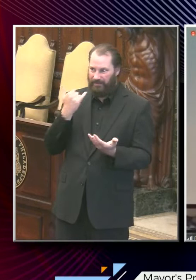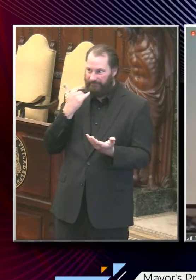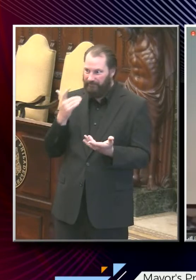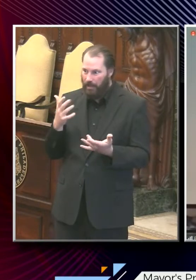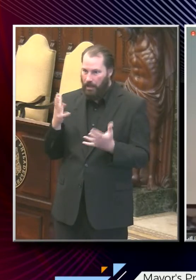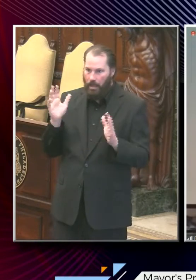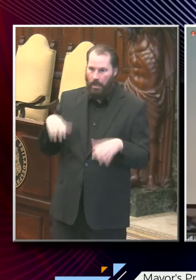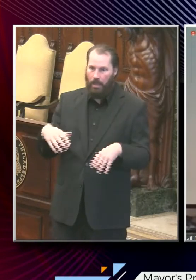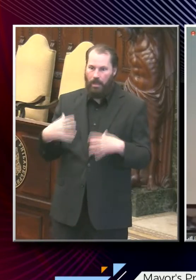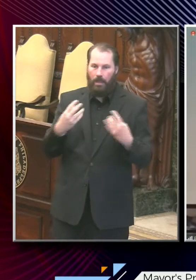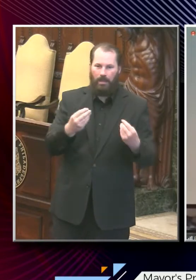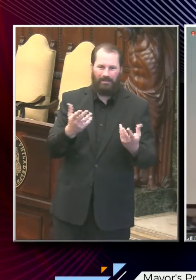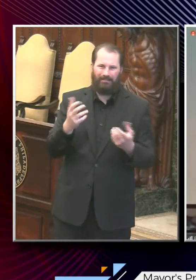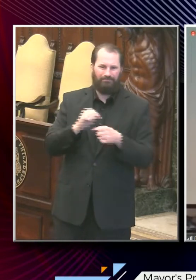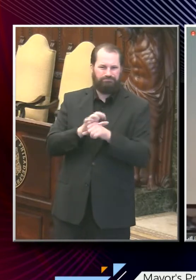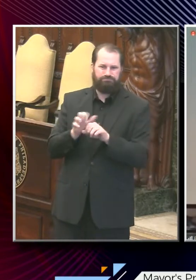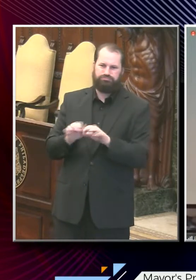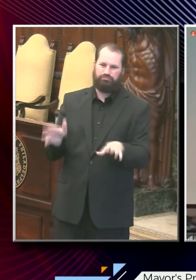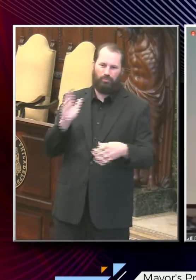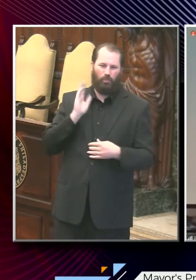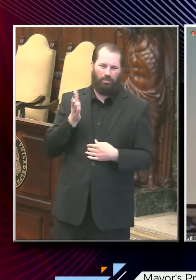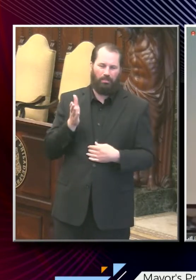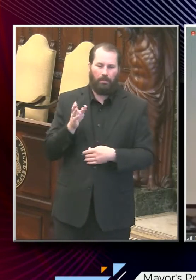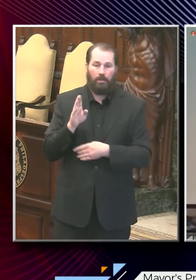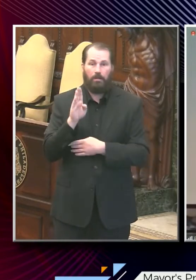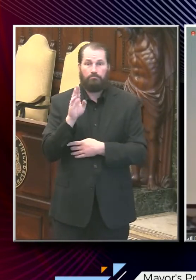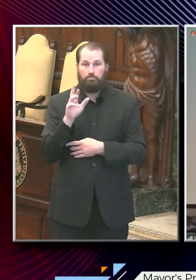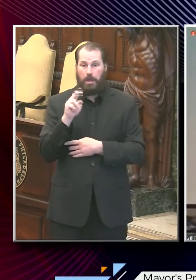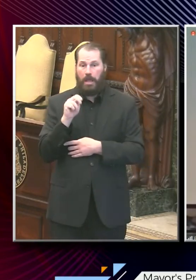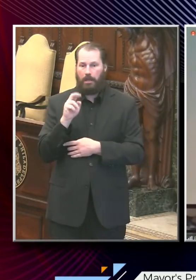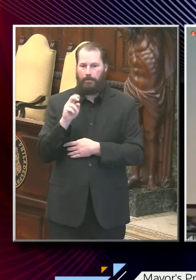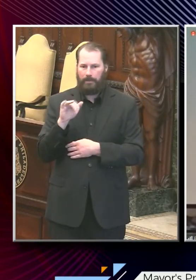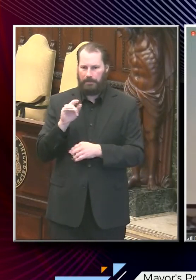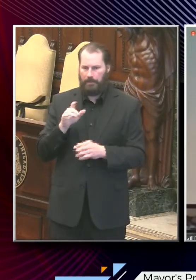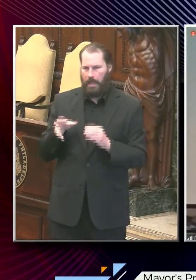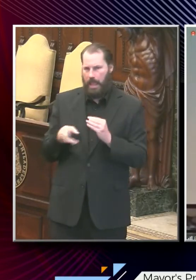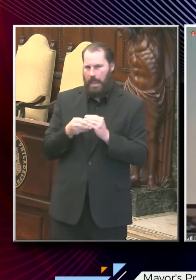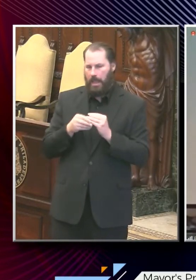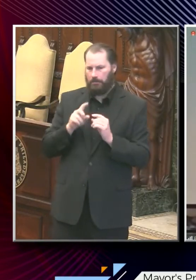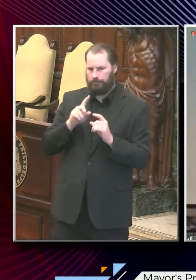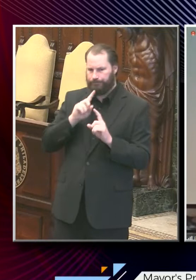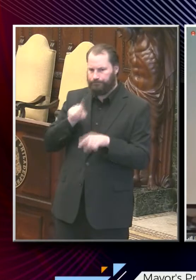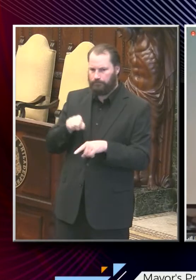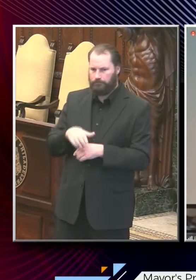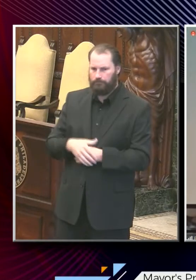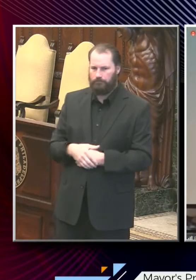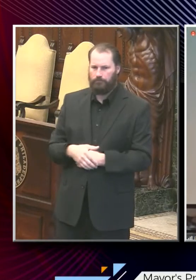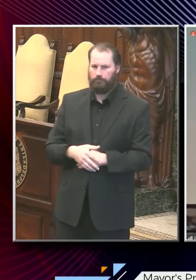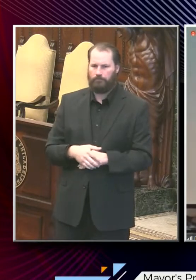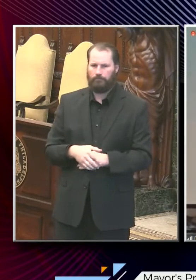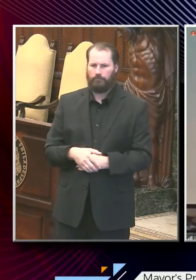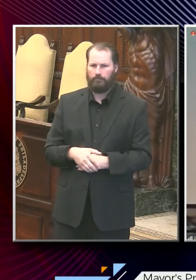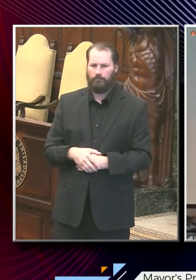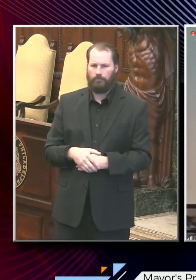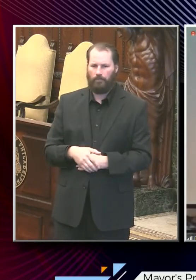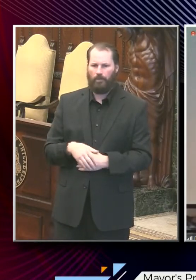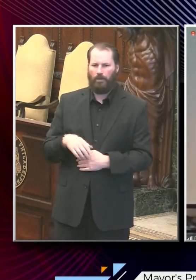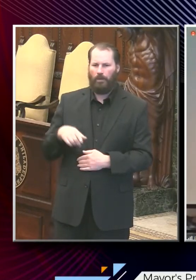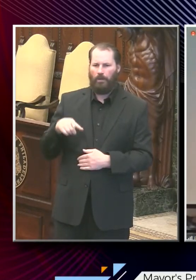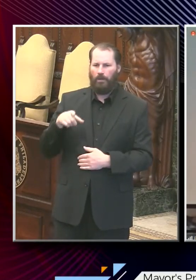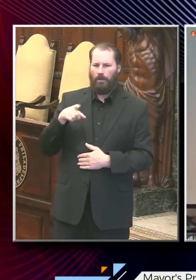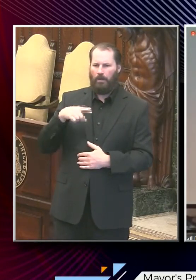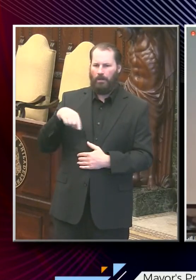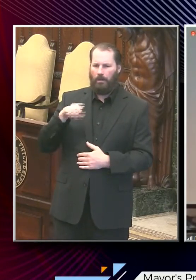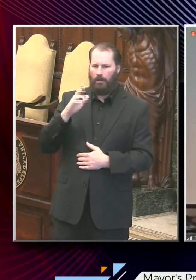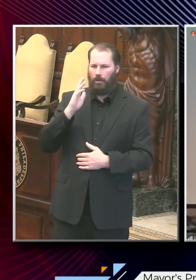add, Jacqueline, before you move on, we have recognized this problem from the get-go. We knew this was